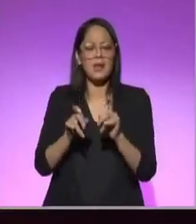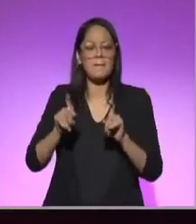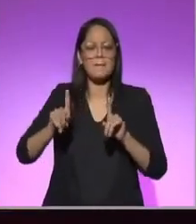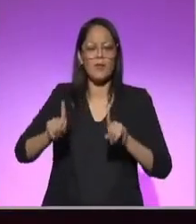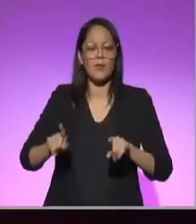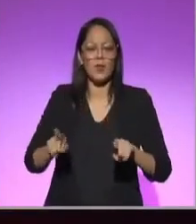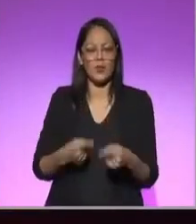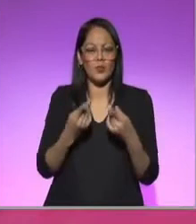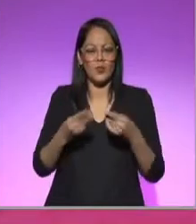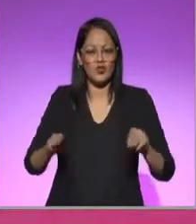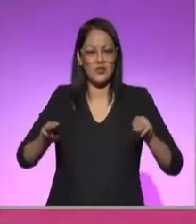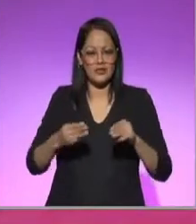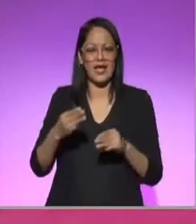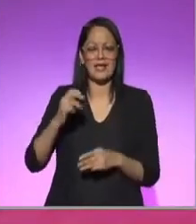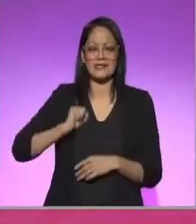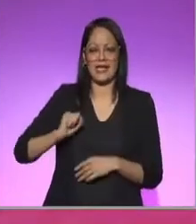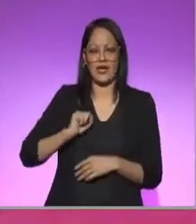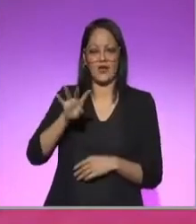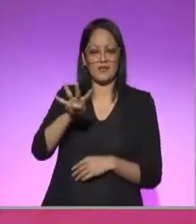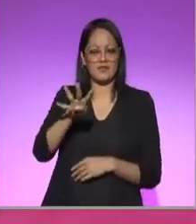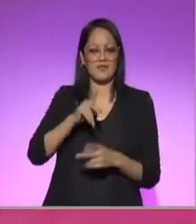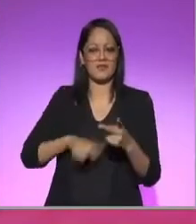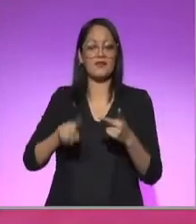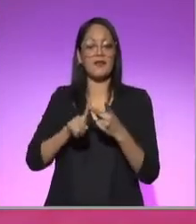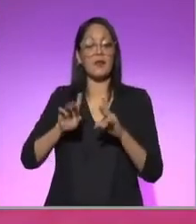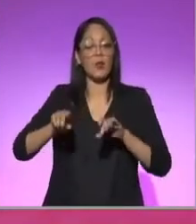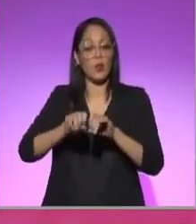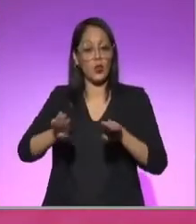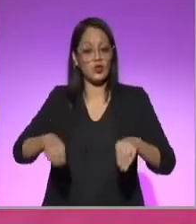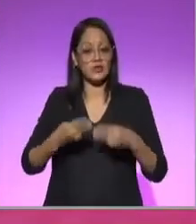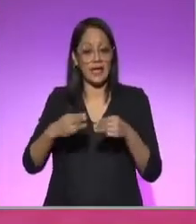siglo XIX, música de salón. Esa música de esa época me interesa